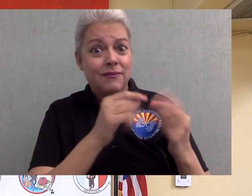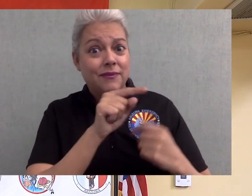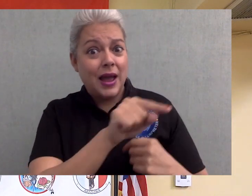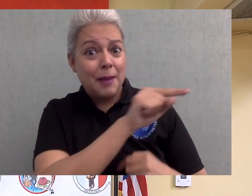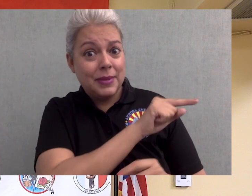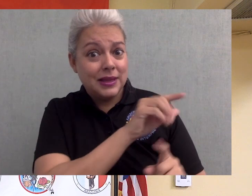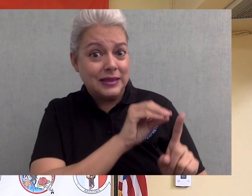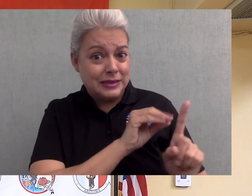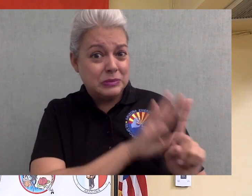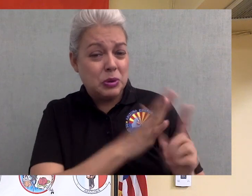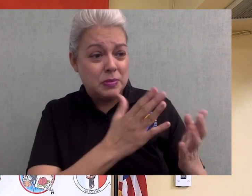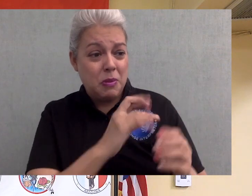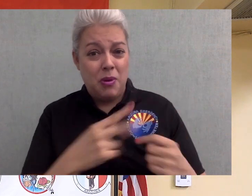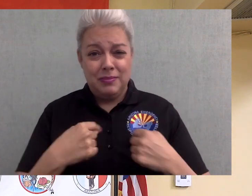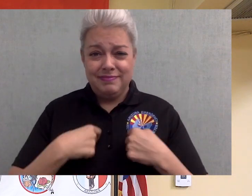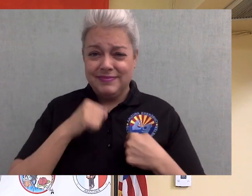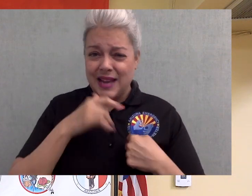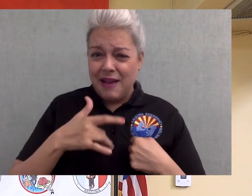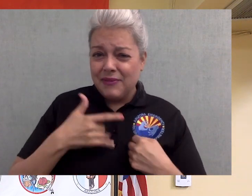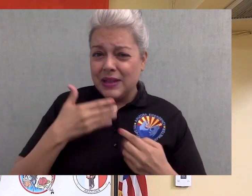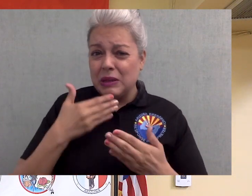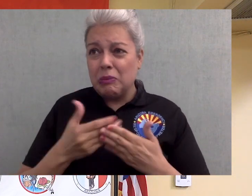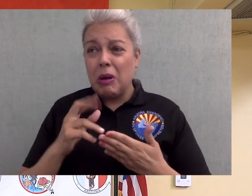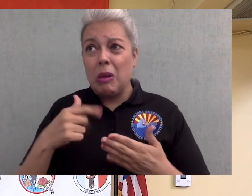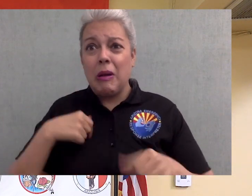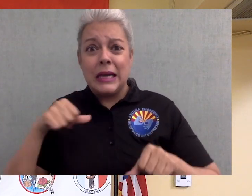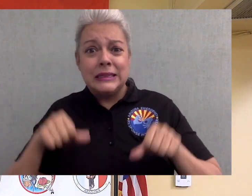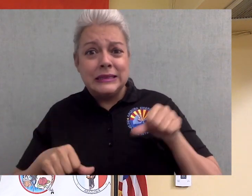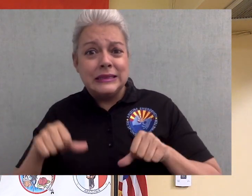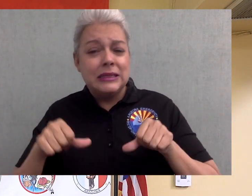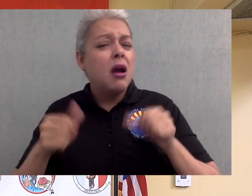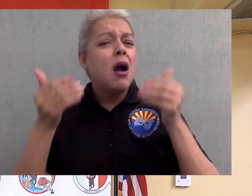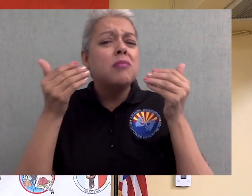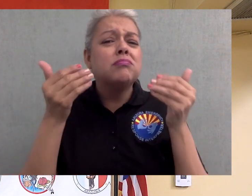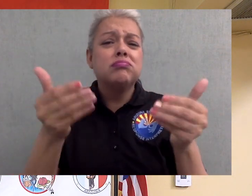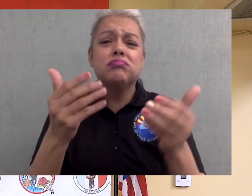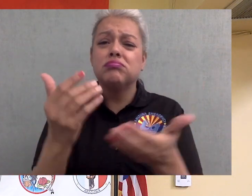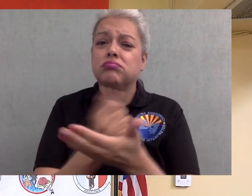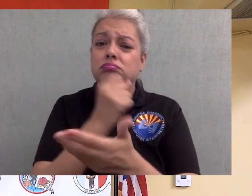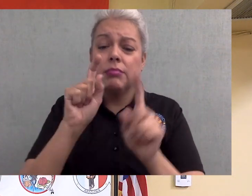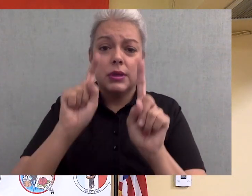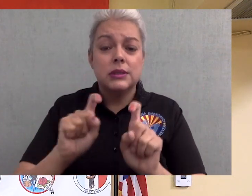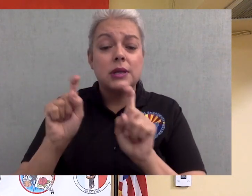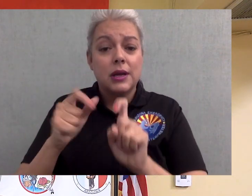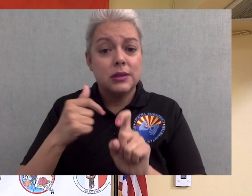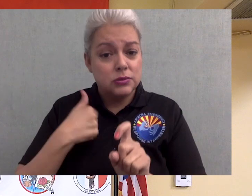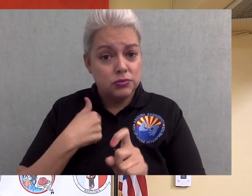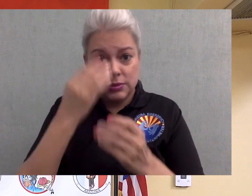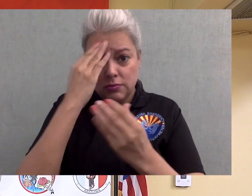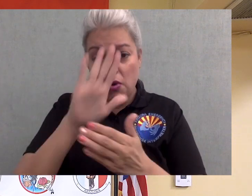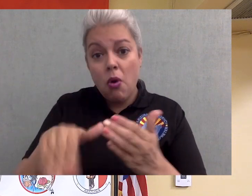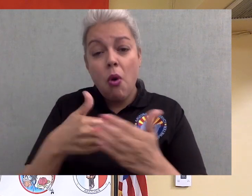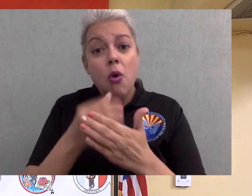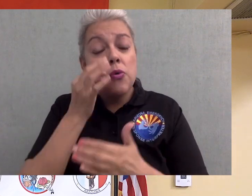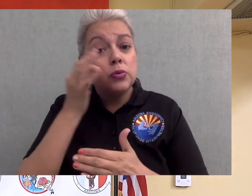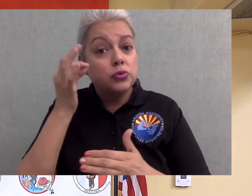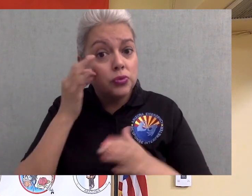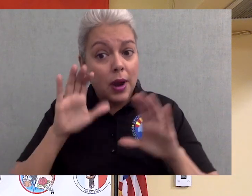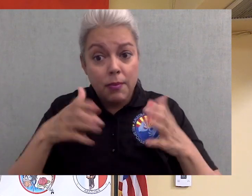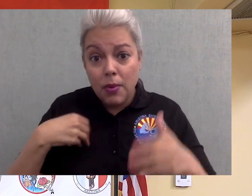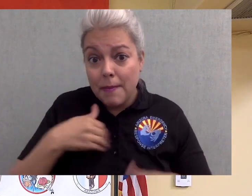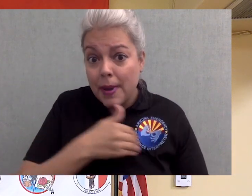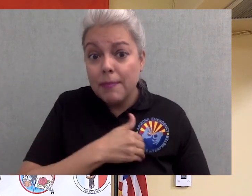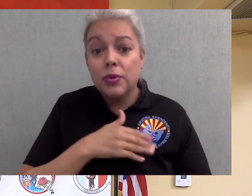you're not feeling well or you're just concerned, please don't hesitate to go get tested. We urge all our tribal members and all our tribal employees to